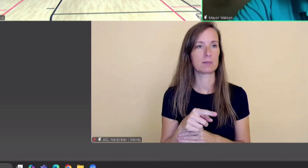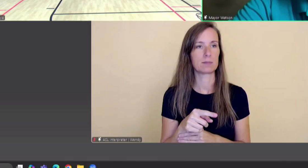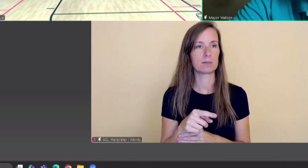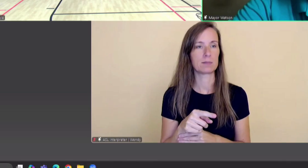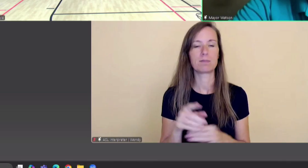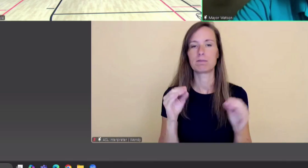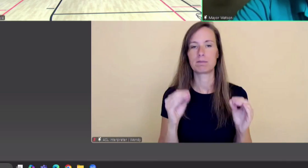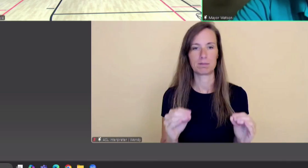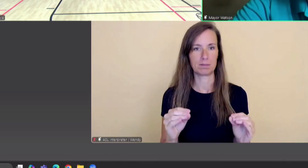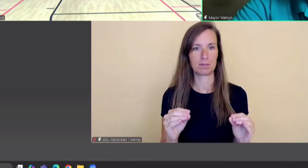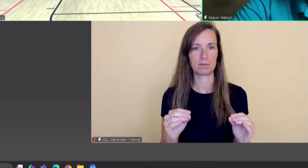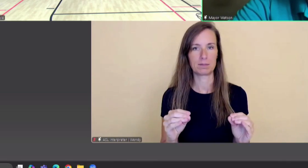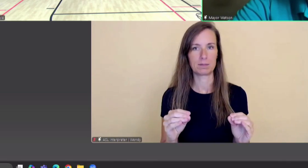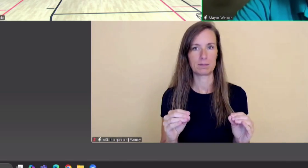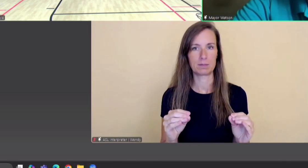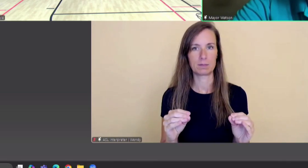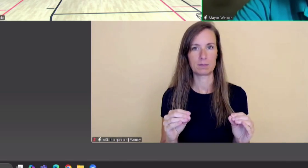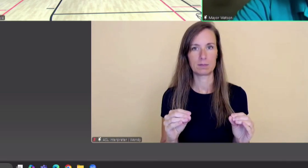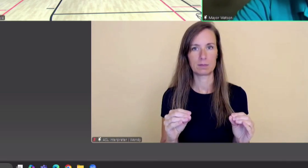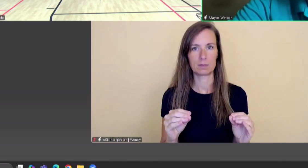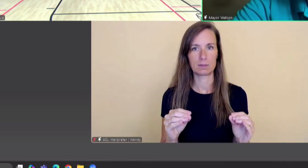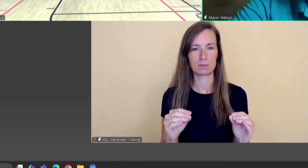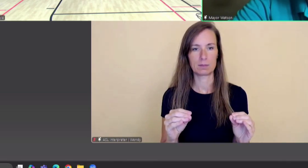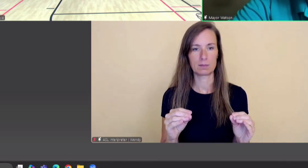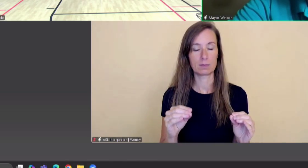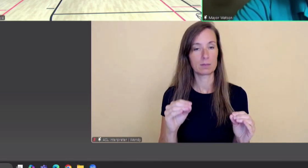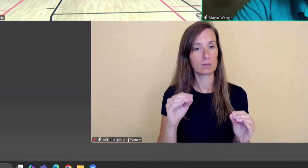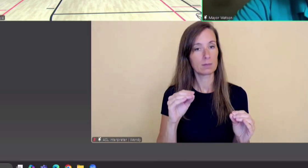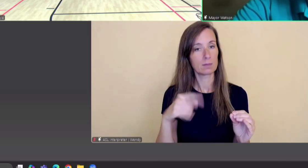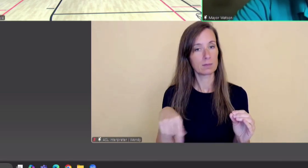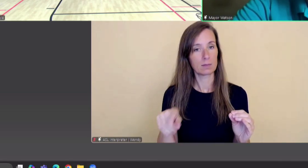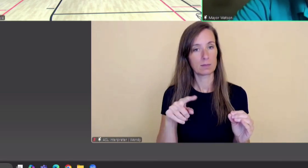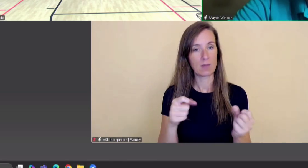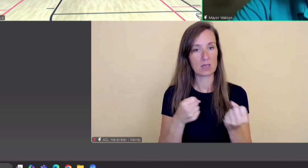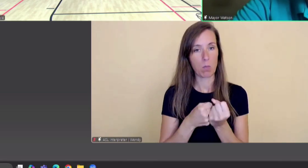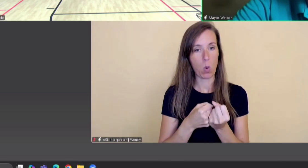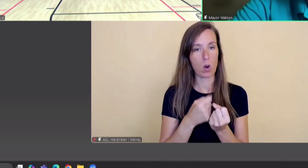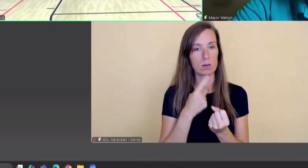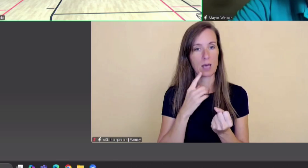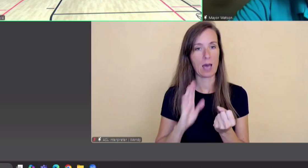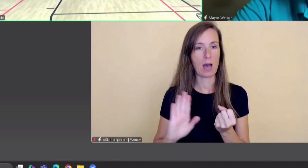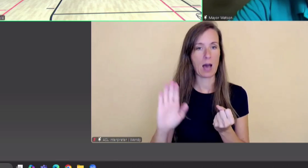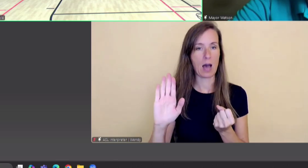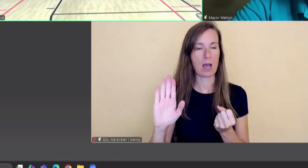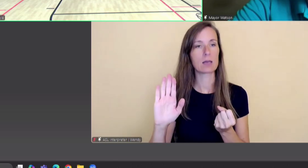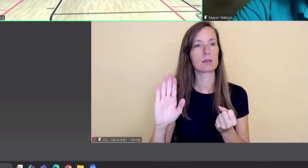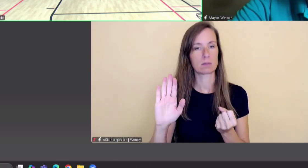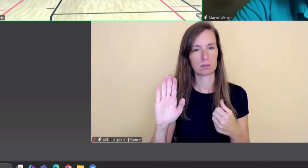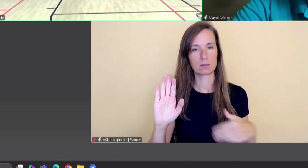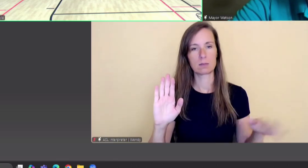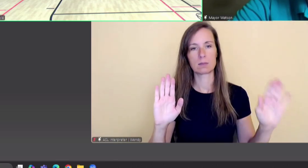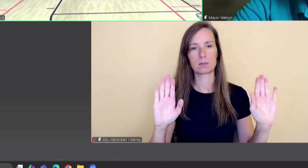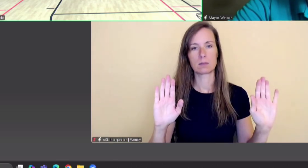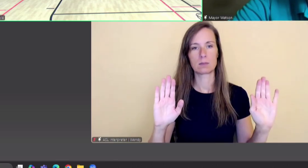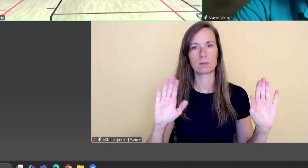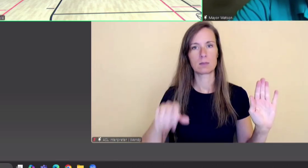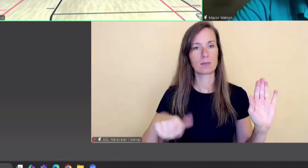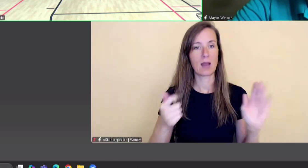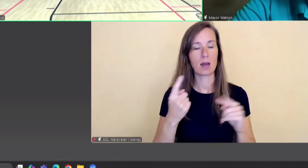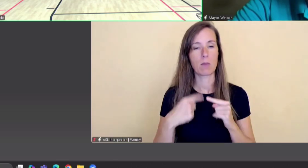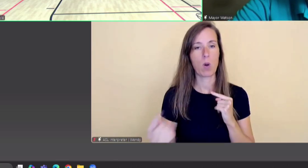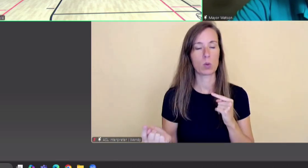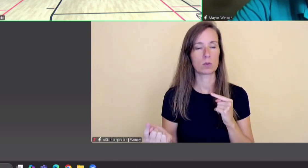Hearing no discussion from the council, all those in favor of the motion say aye. Aye. Any opposed?